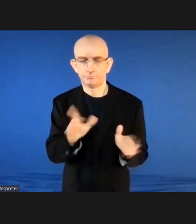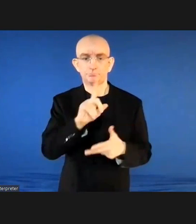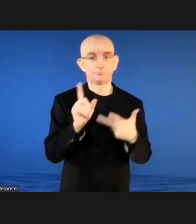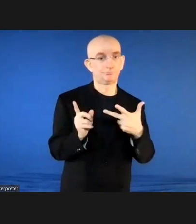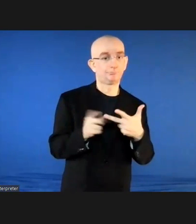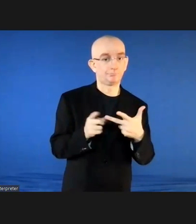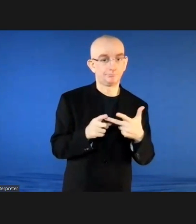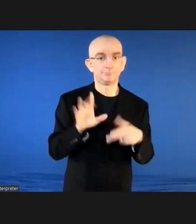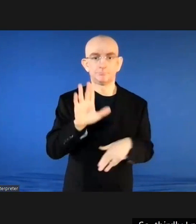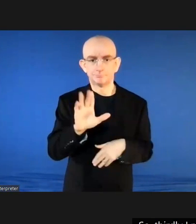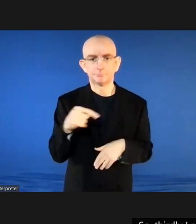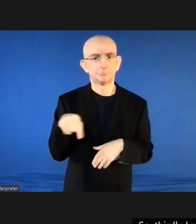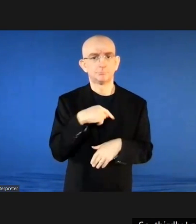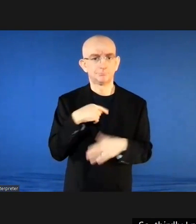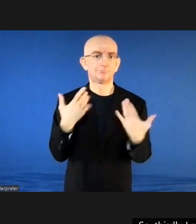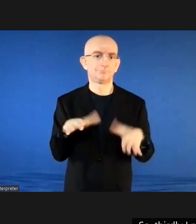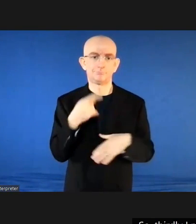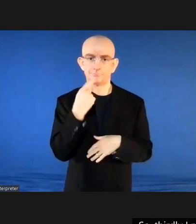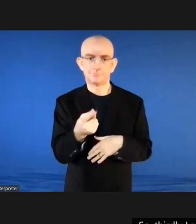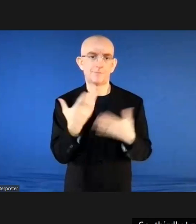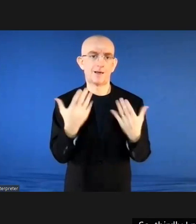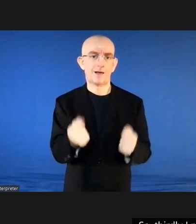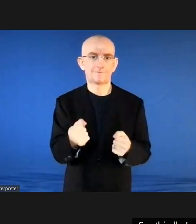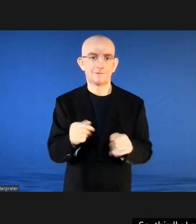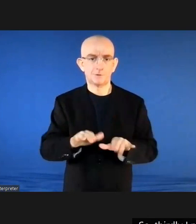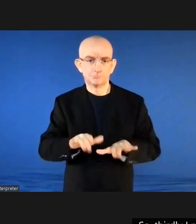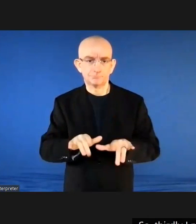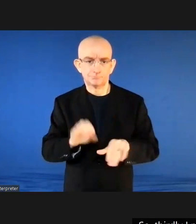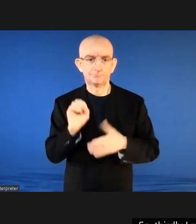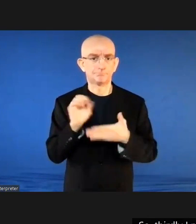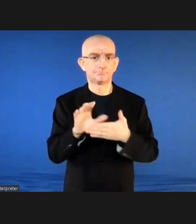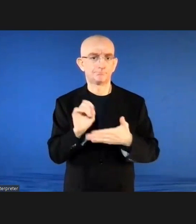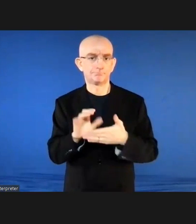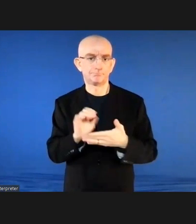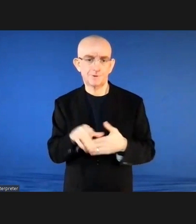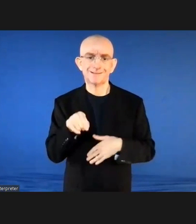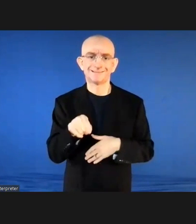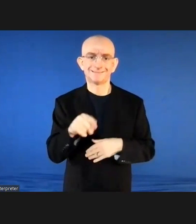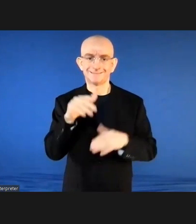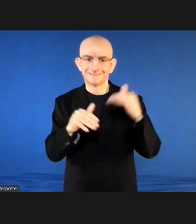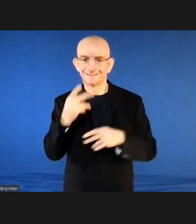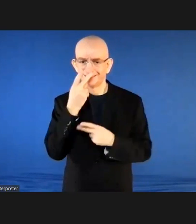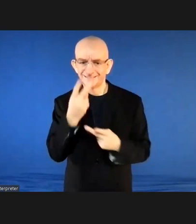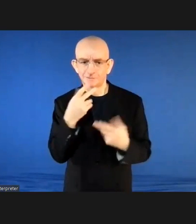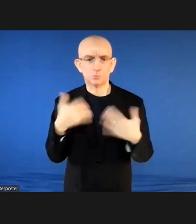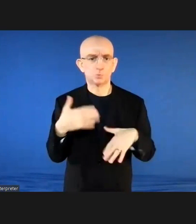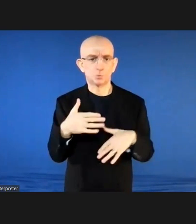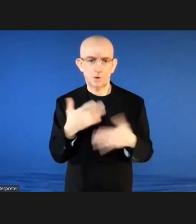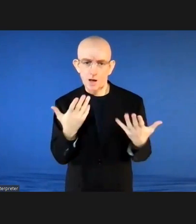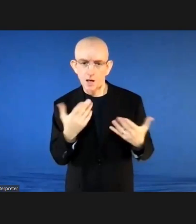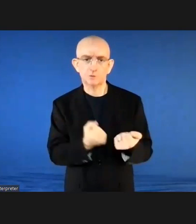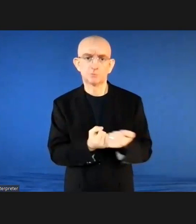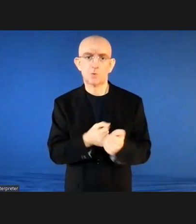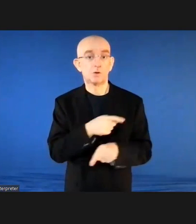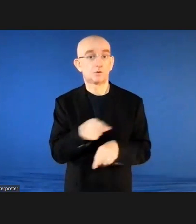children with disabilities and understand their needs. So we've been supporting UNICEF's Child Functioning